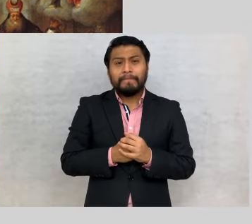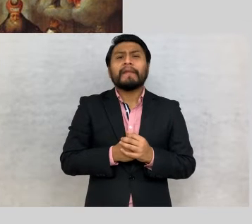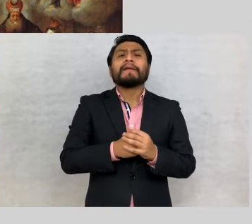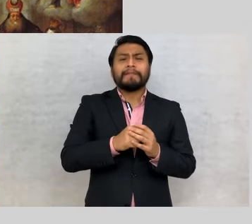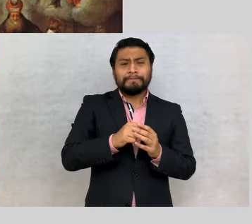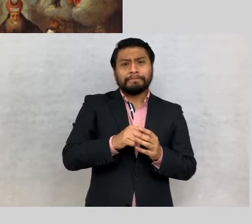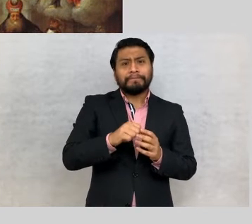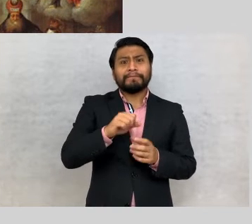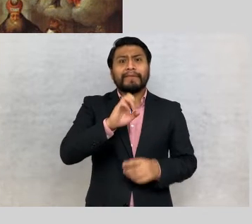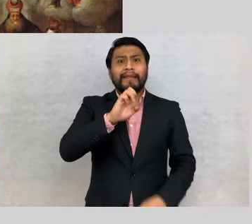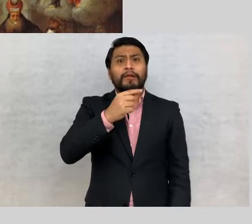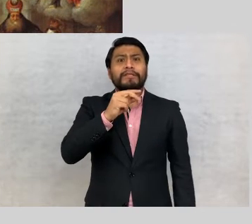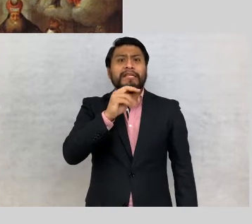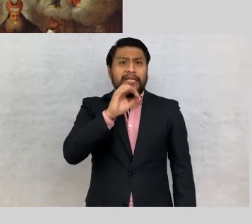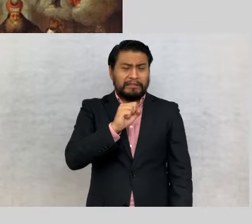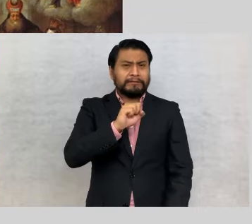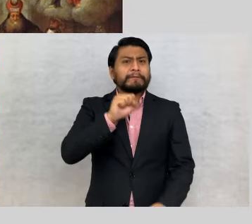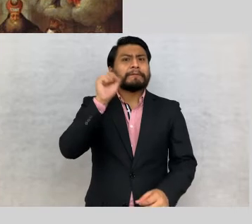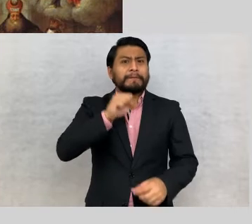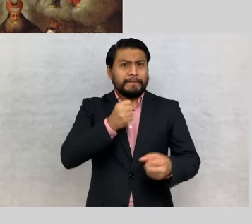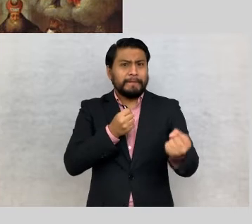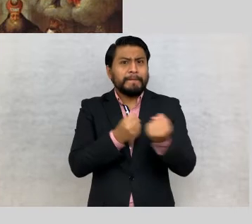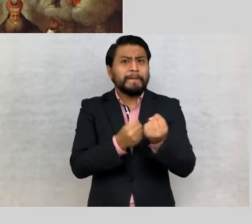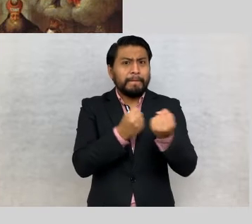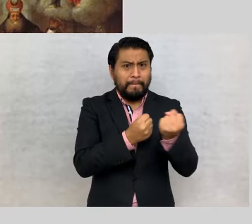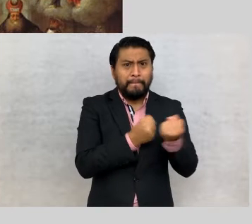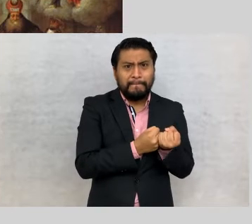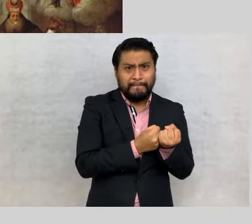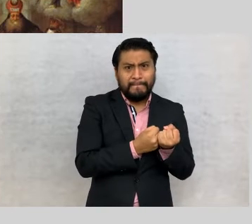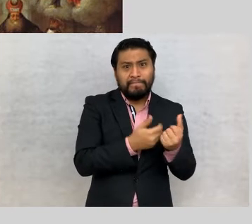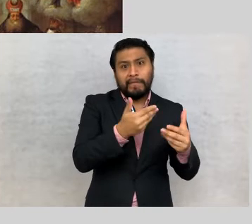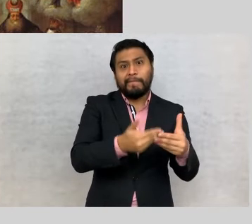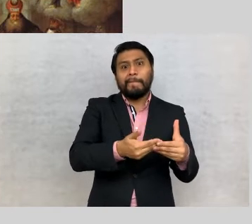supported eugenics before the encyclical,